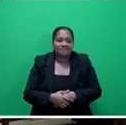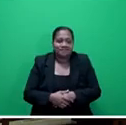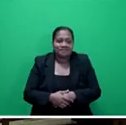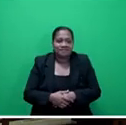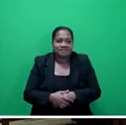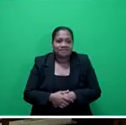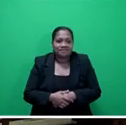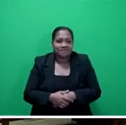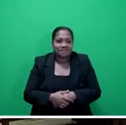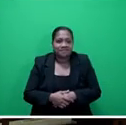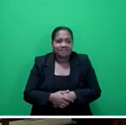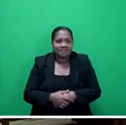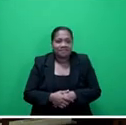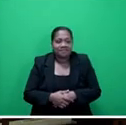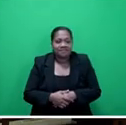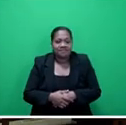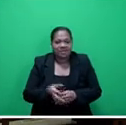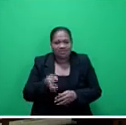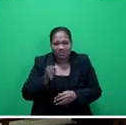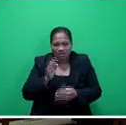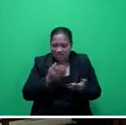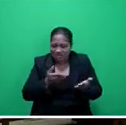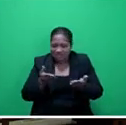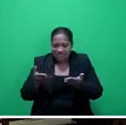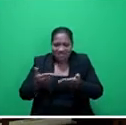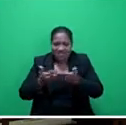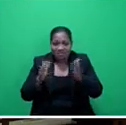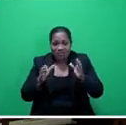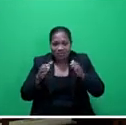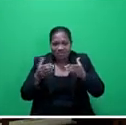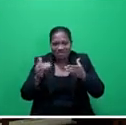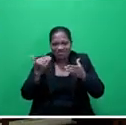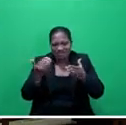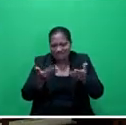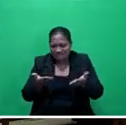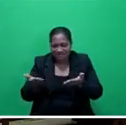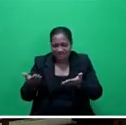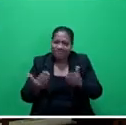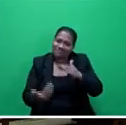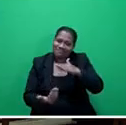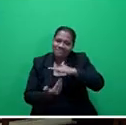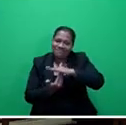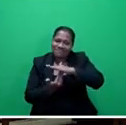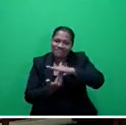refreshments are served in the big committee room. We adjourn.